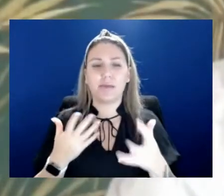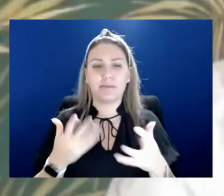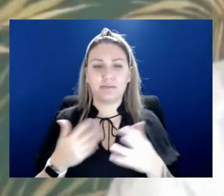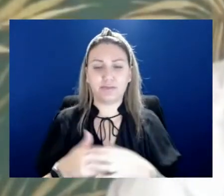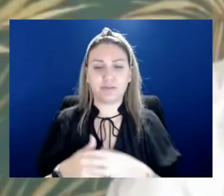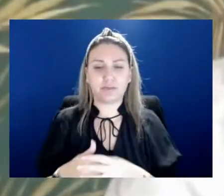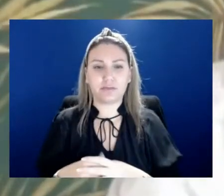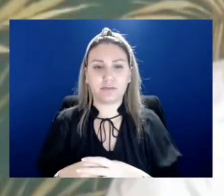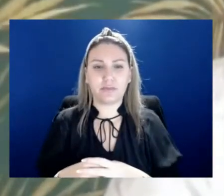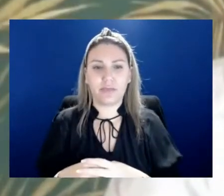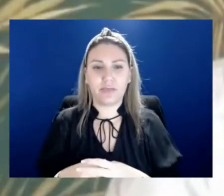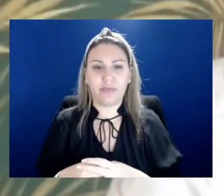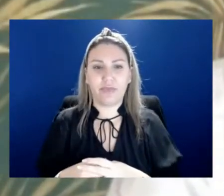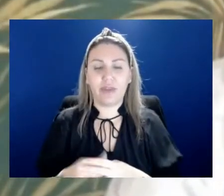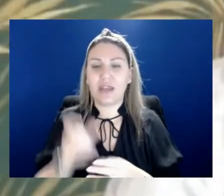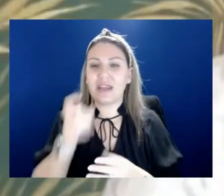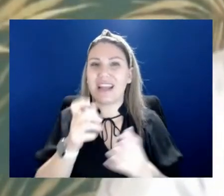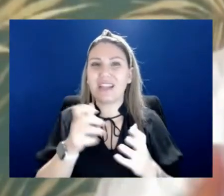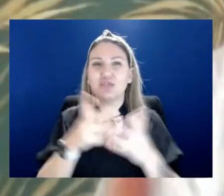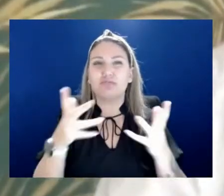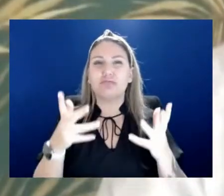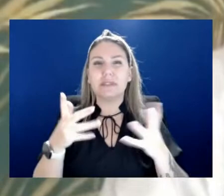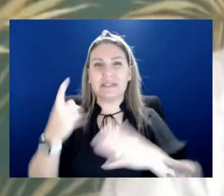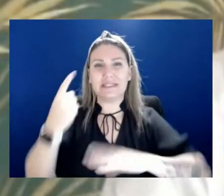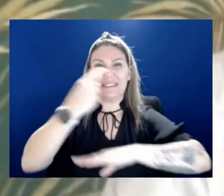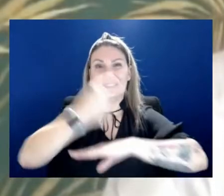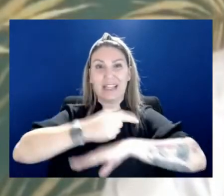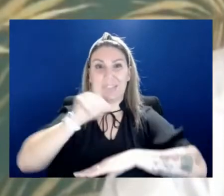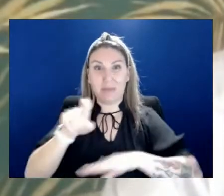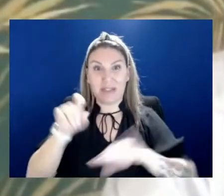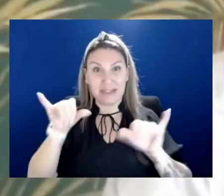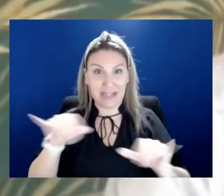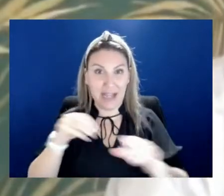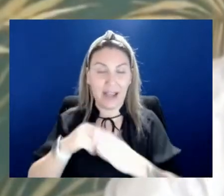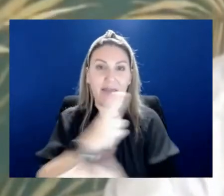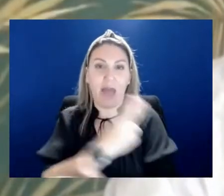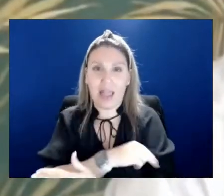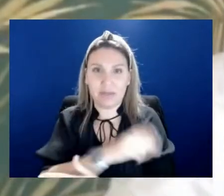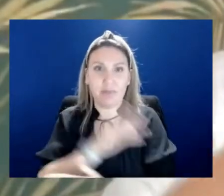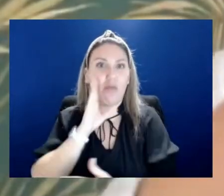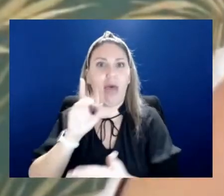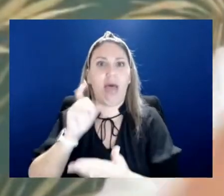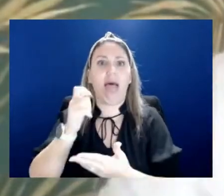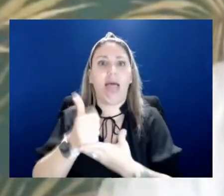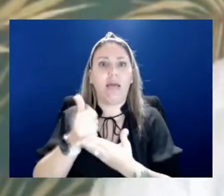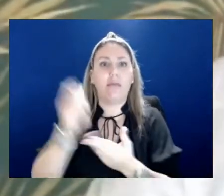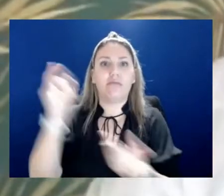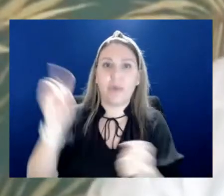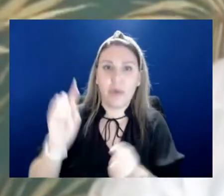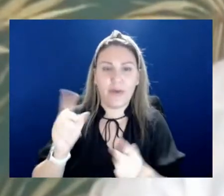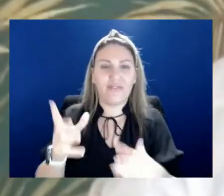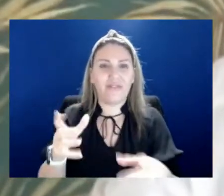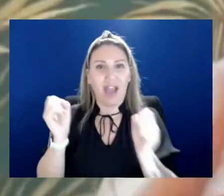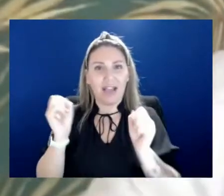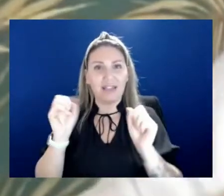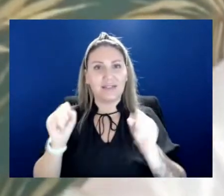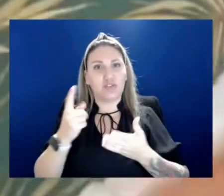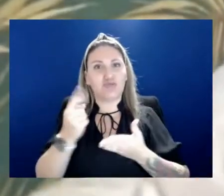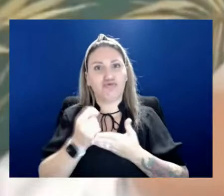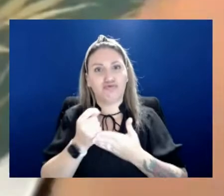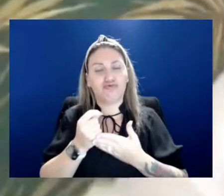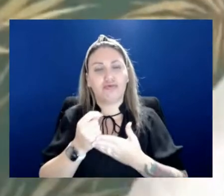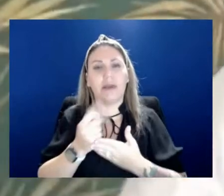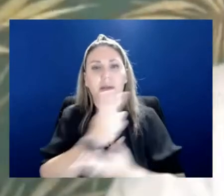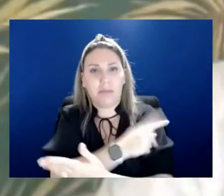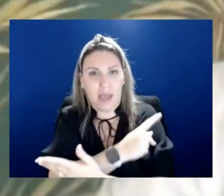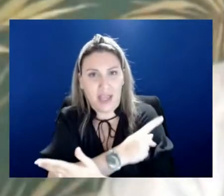not so many days patient must stay in the hospital. It's more faster we can treat the patient and start